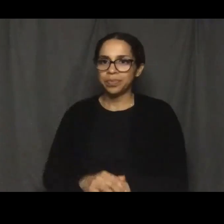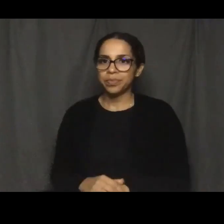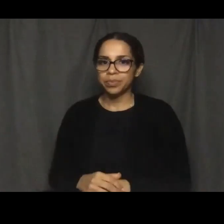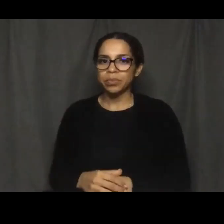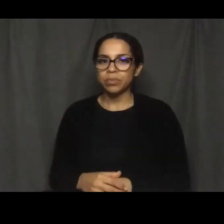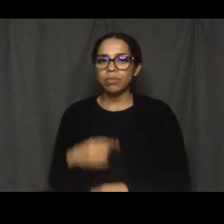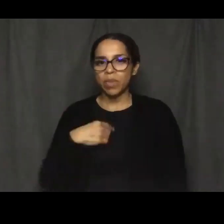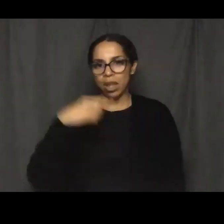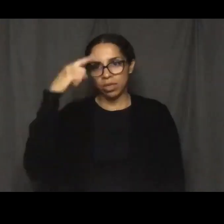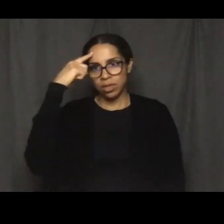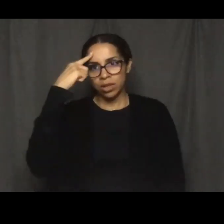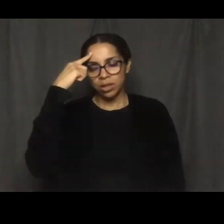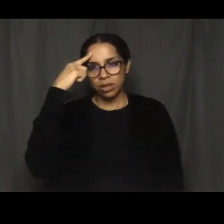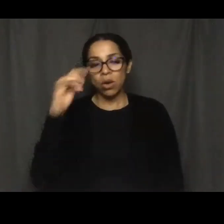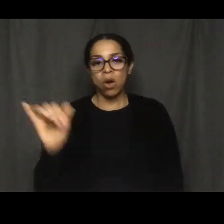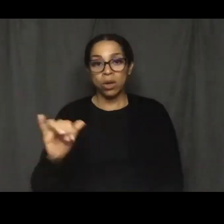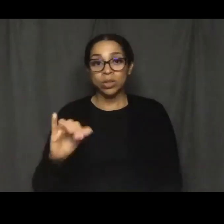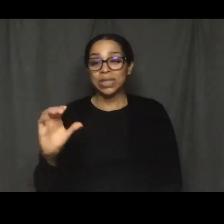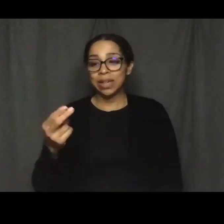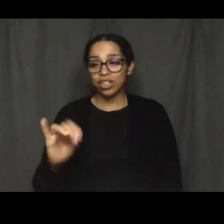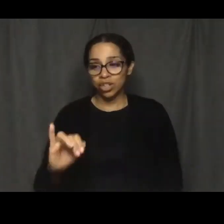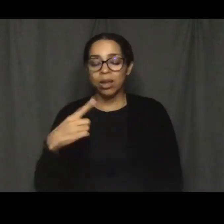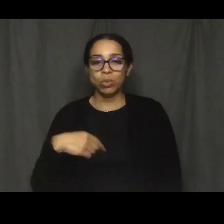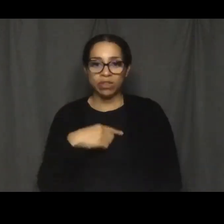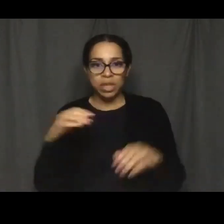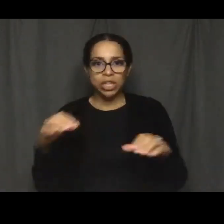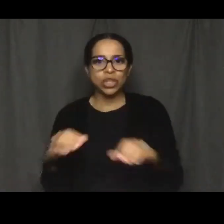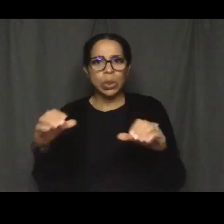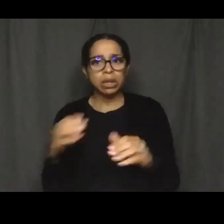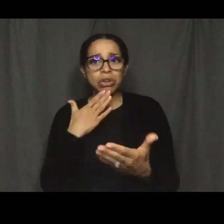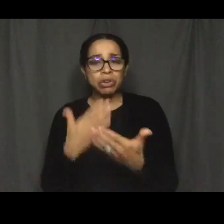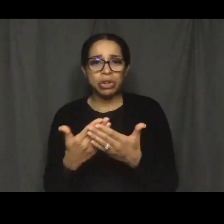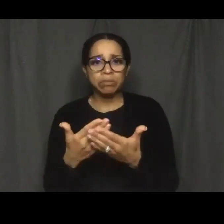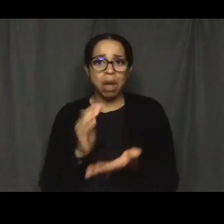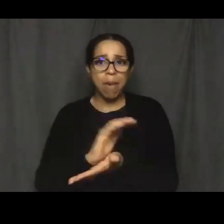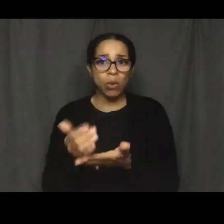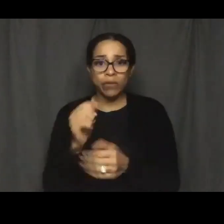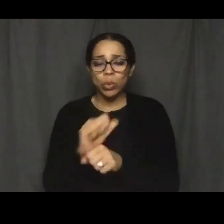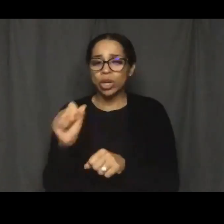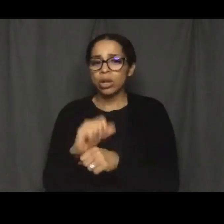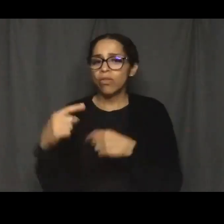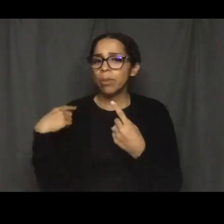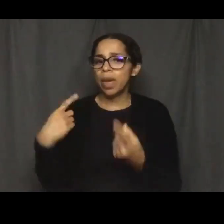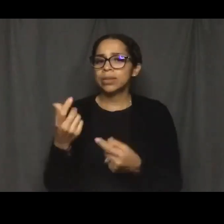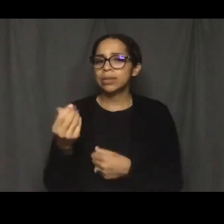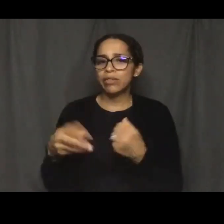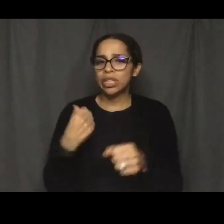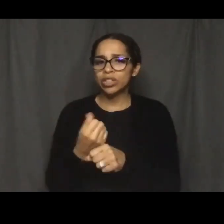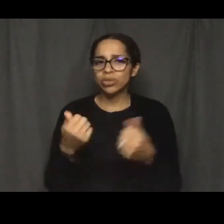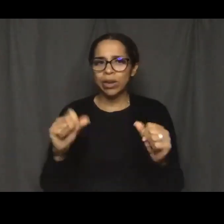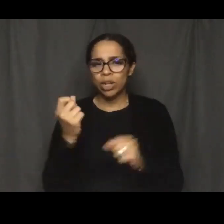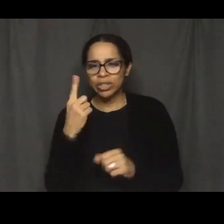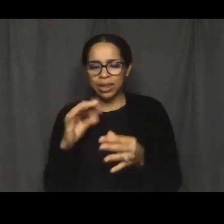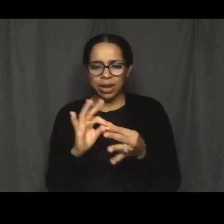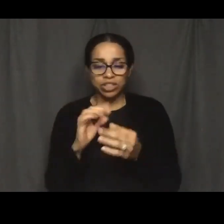I think we also at CHI have been doing a fair amount of work over the last several years, really trying to understand the connection between climate and